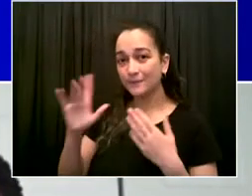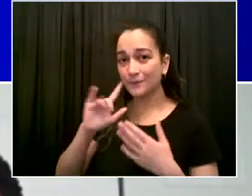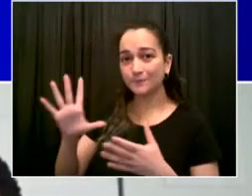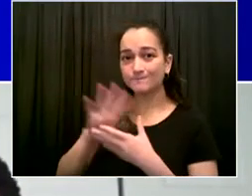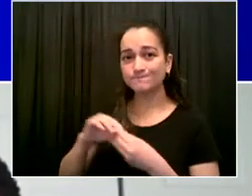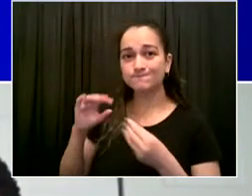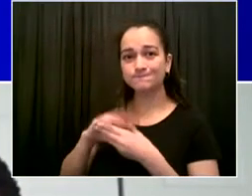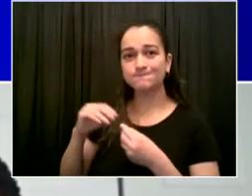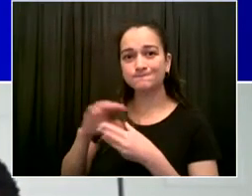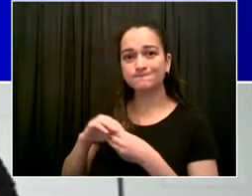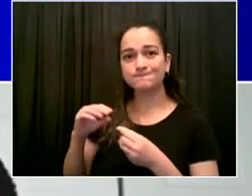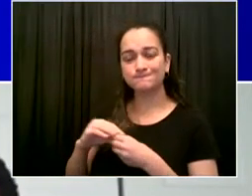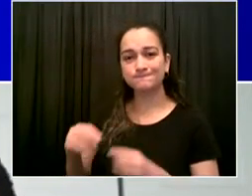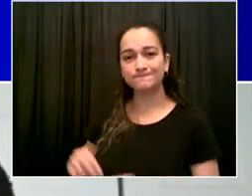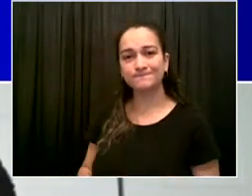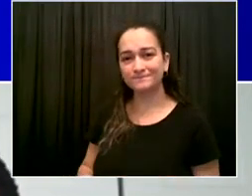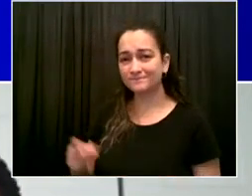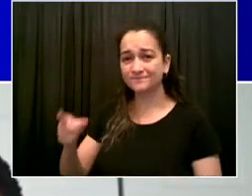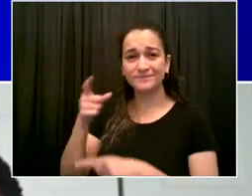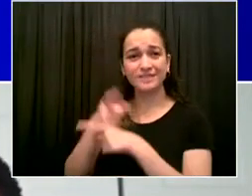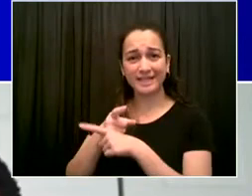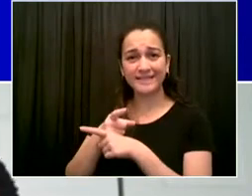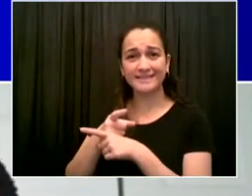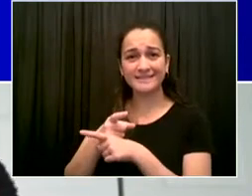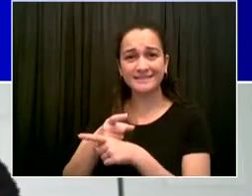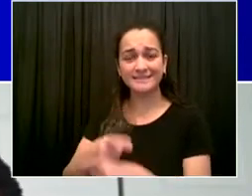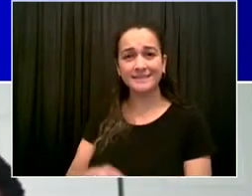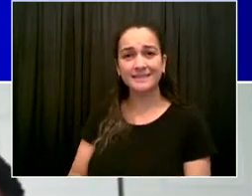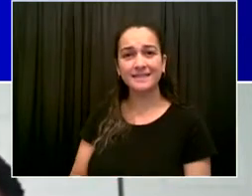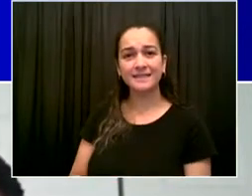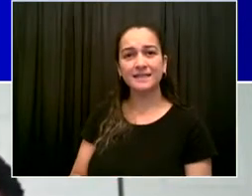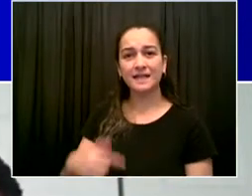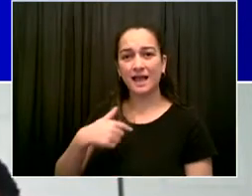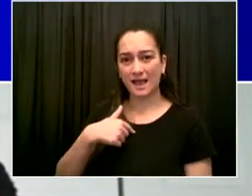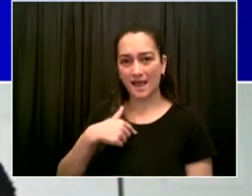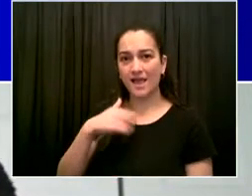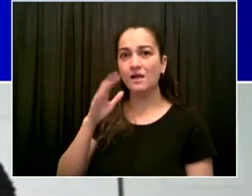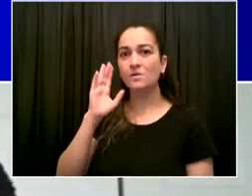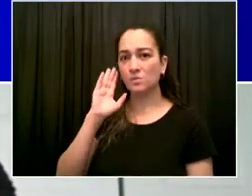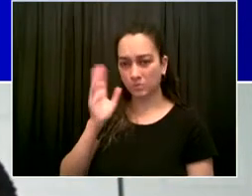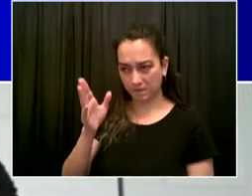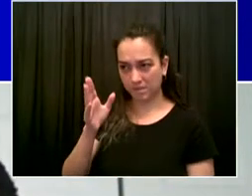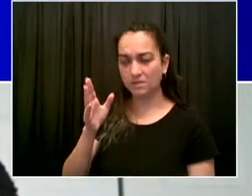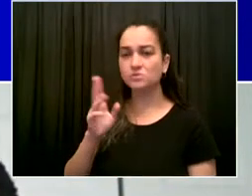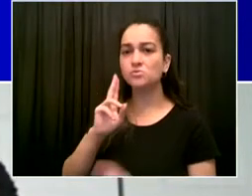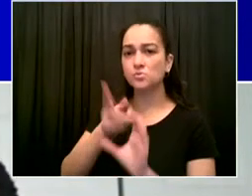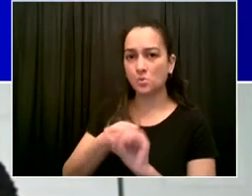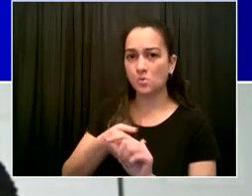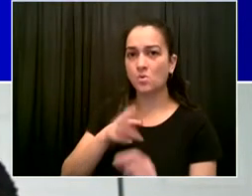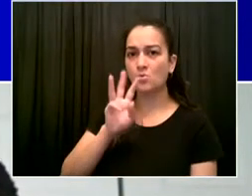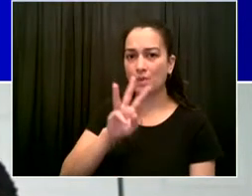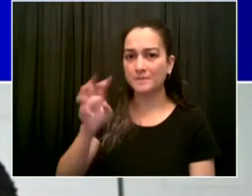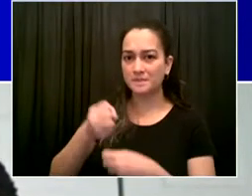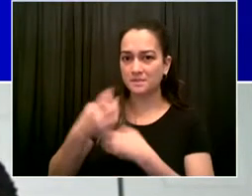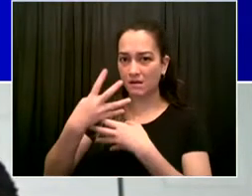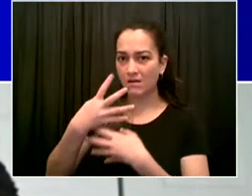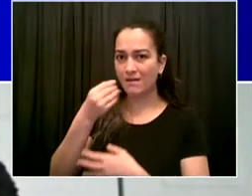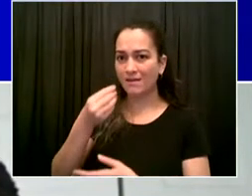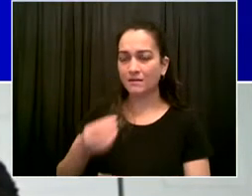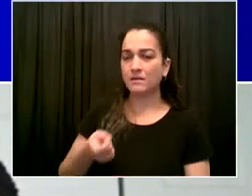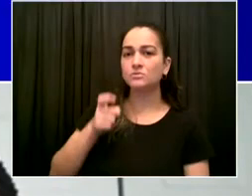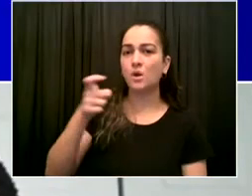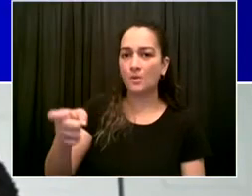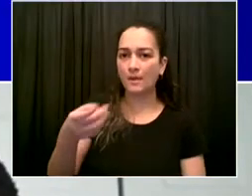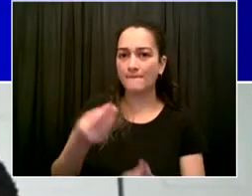starting Friday, I'm going to sign up. I encourage all city employees. Let's help the people of Haiti. They've been through so much. And